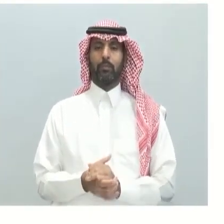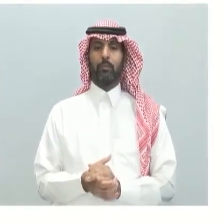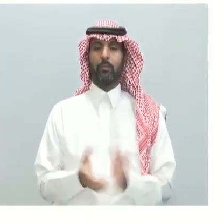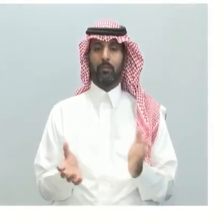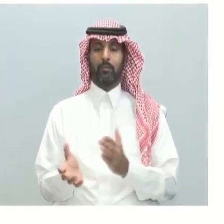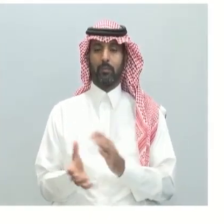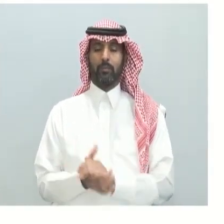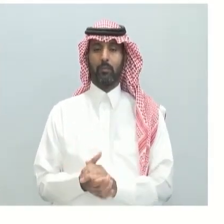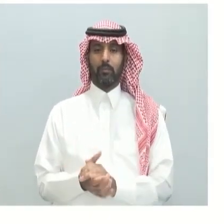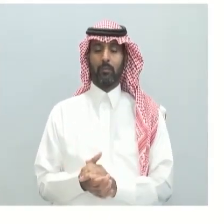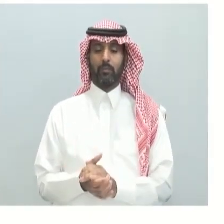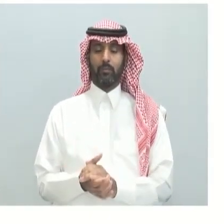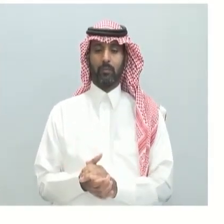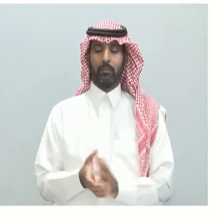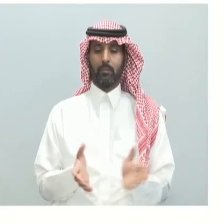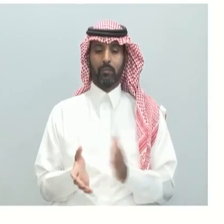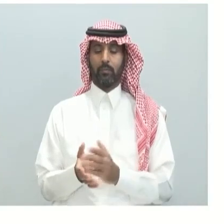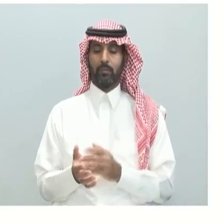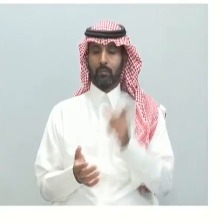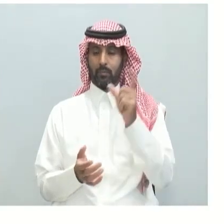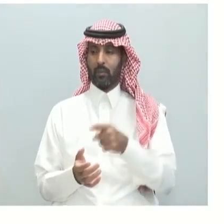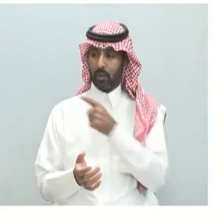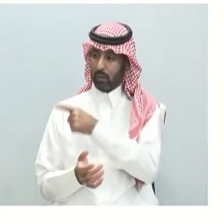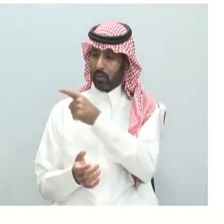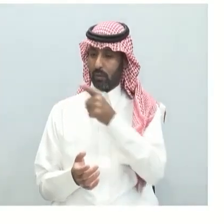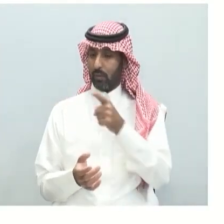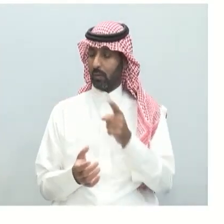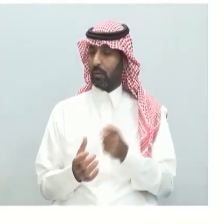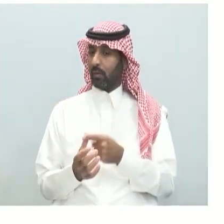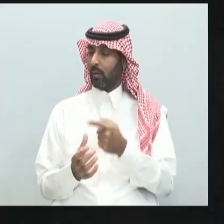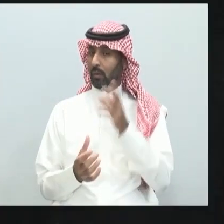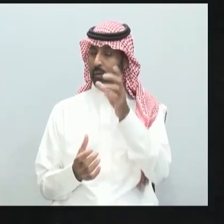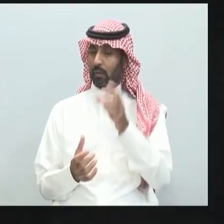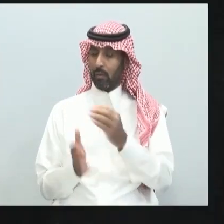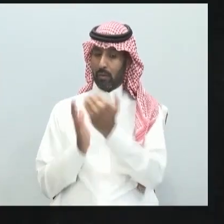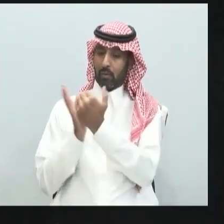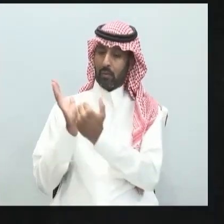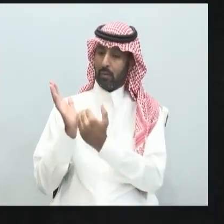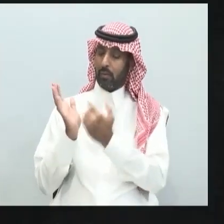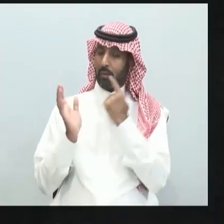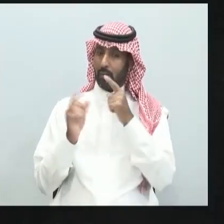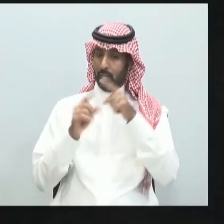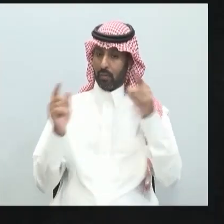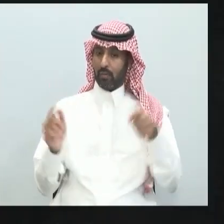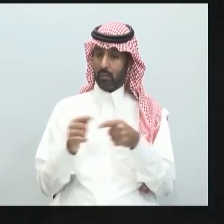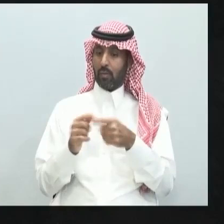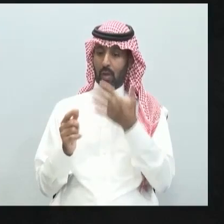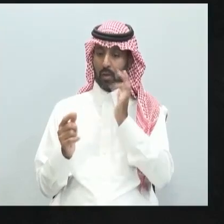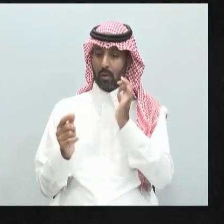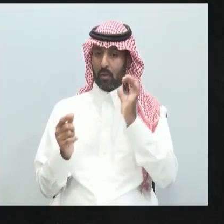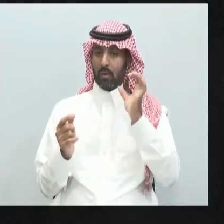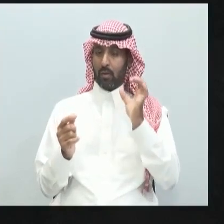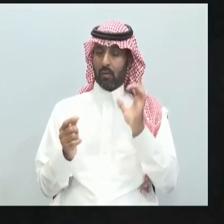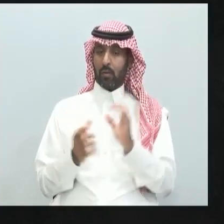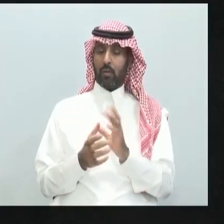is always effective. What about pronouns? The use of pronouns in the article. I think this is an easy one, of